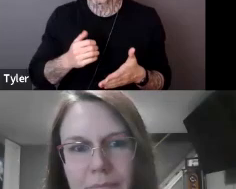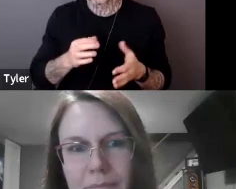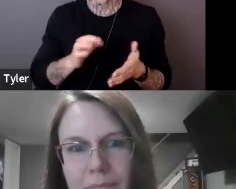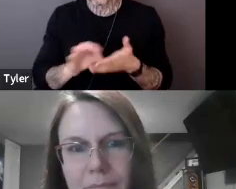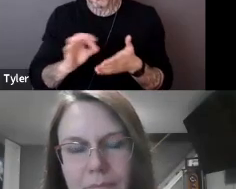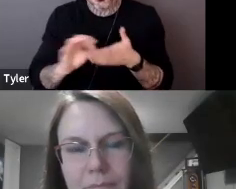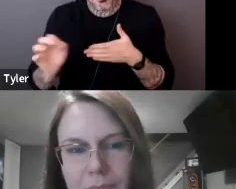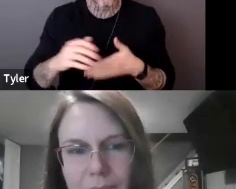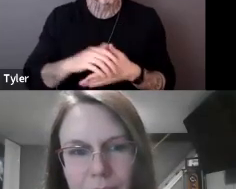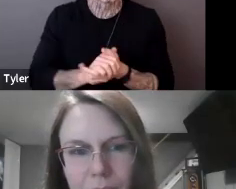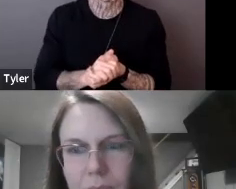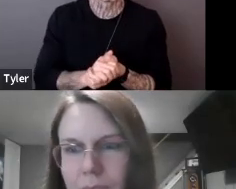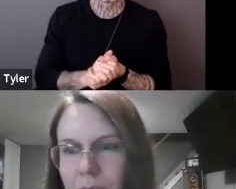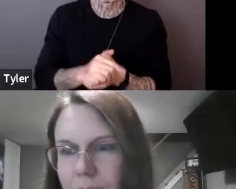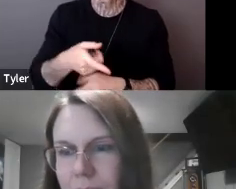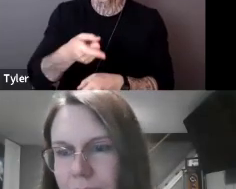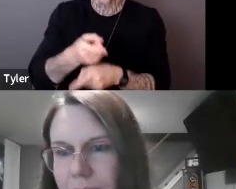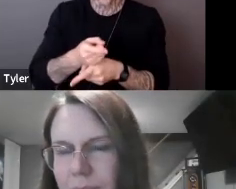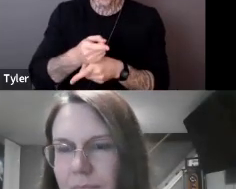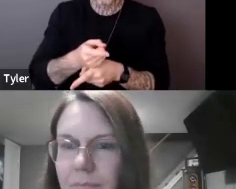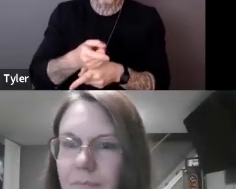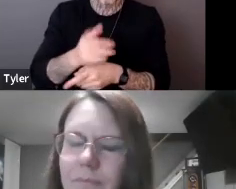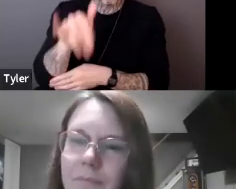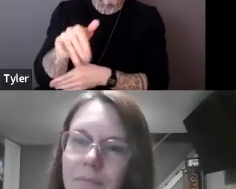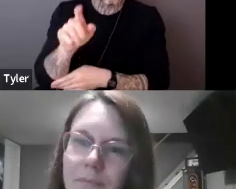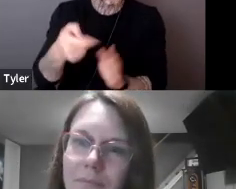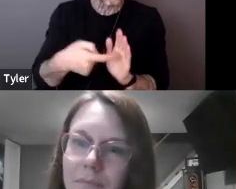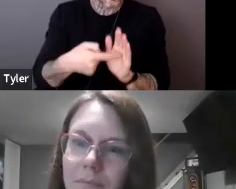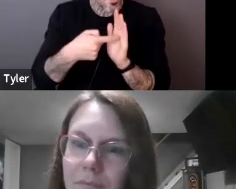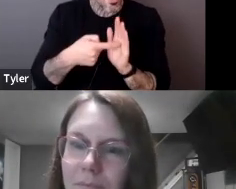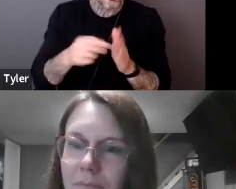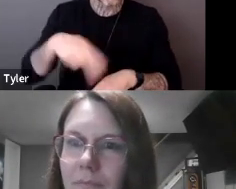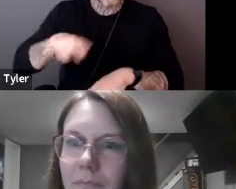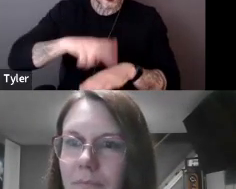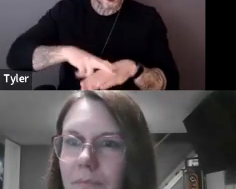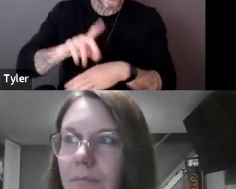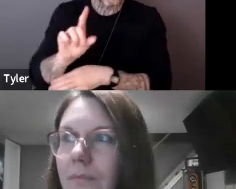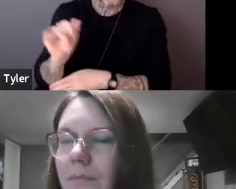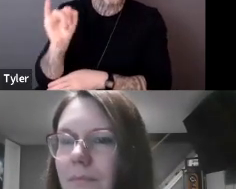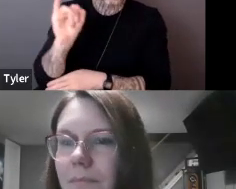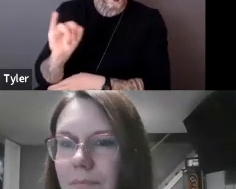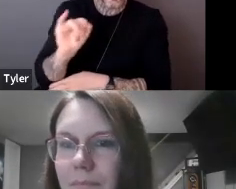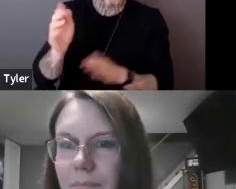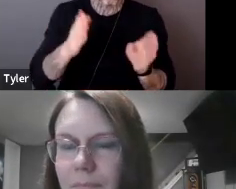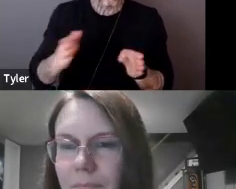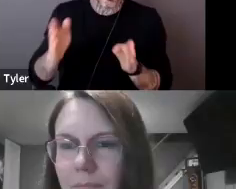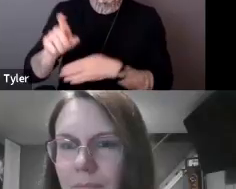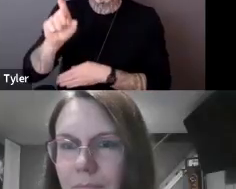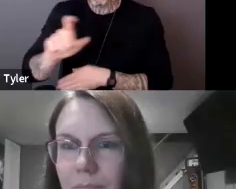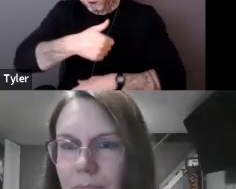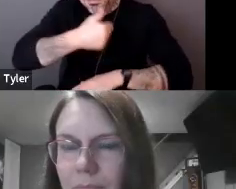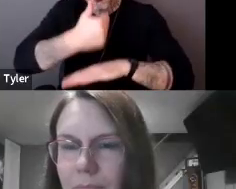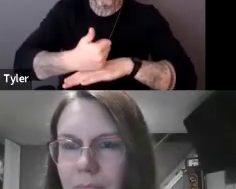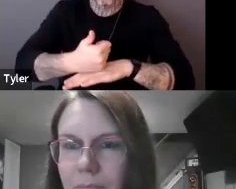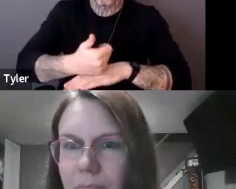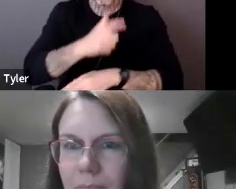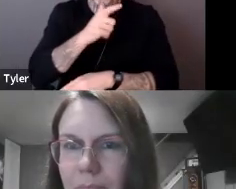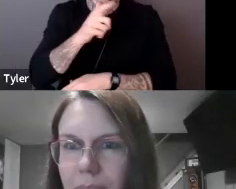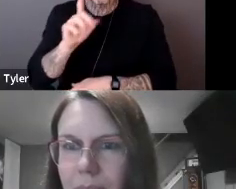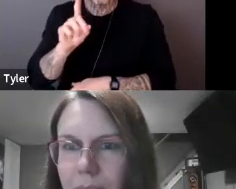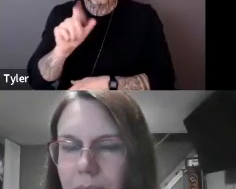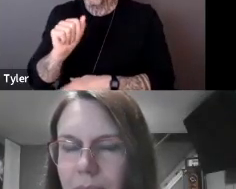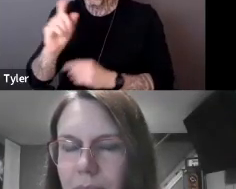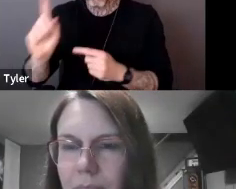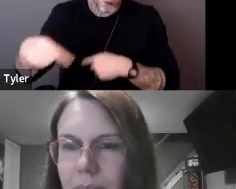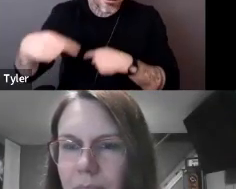publicly funded national disability insurance plan, from all those with lifelong disabilities, from birth to end of